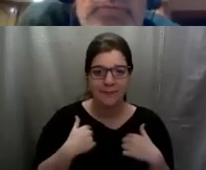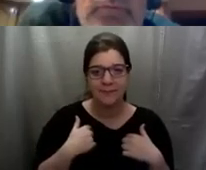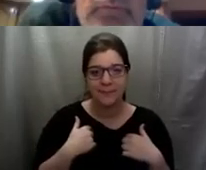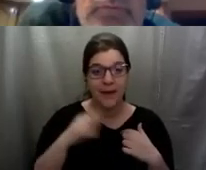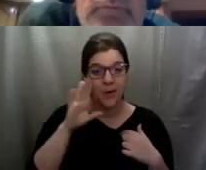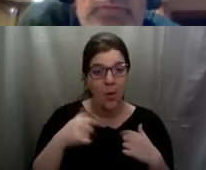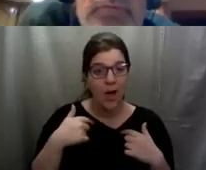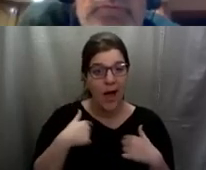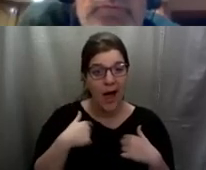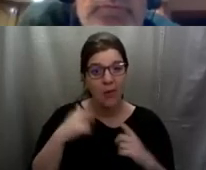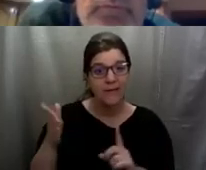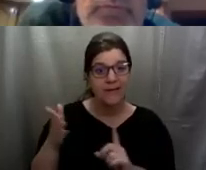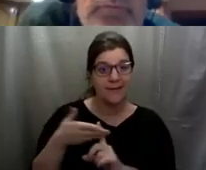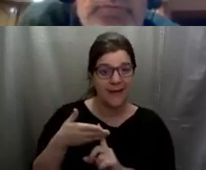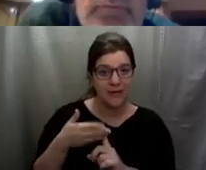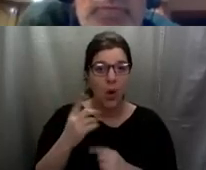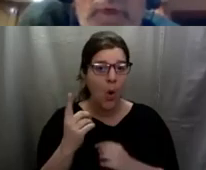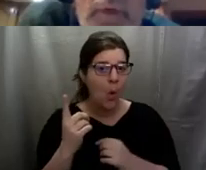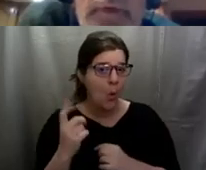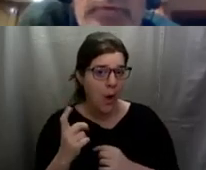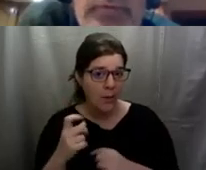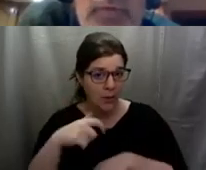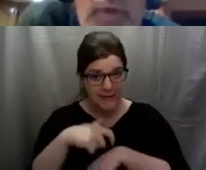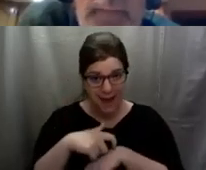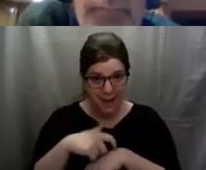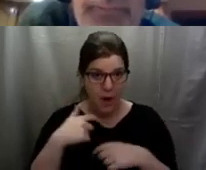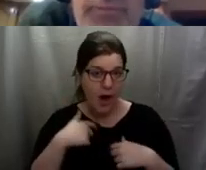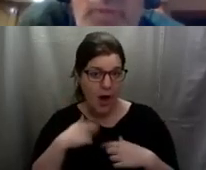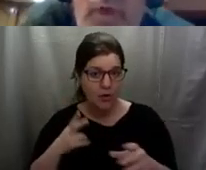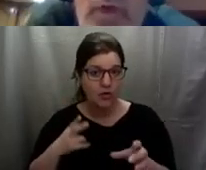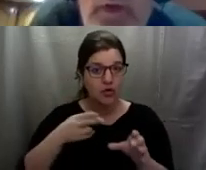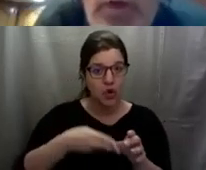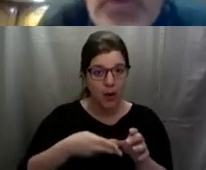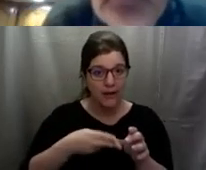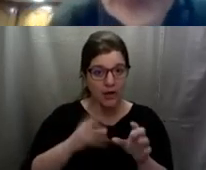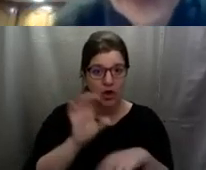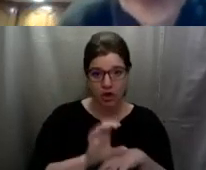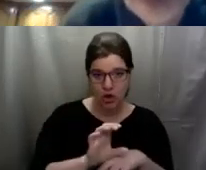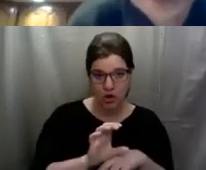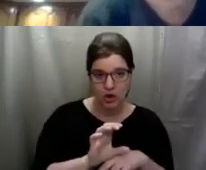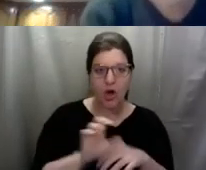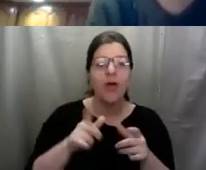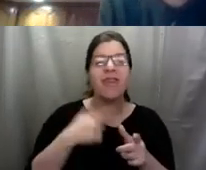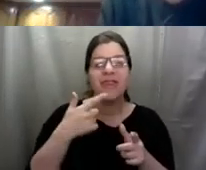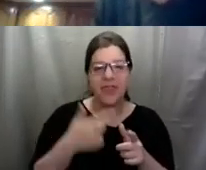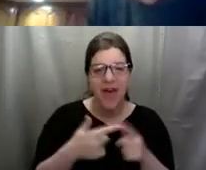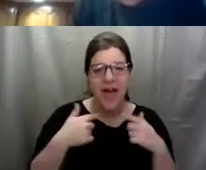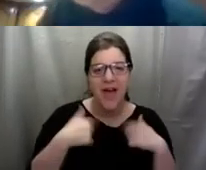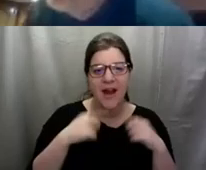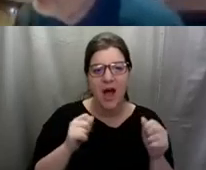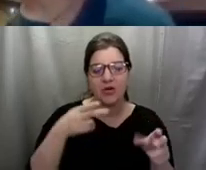I was talked into one more time joining a church so that I could be on teams and serve